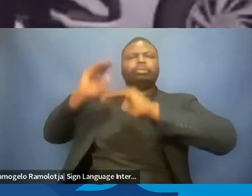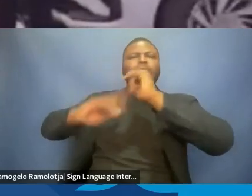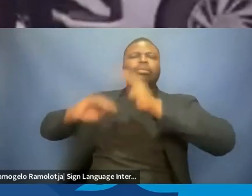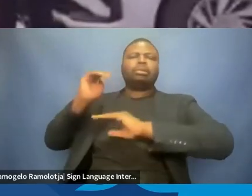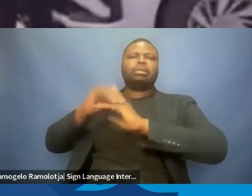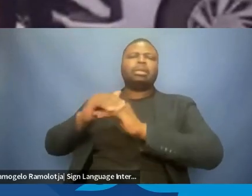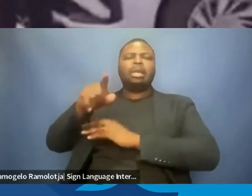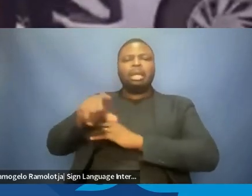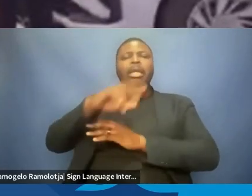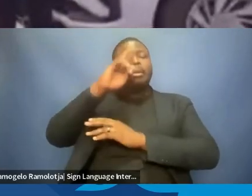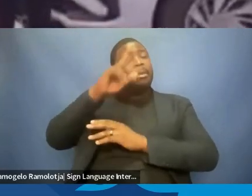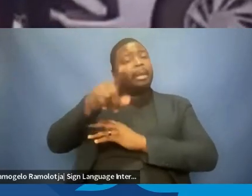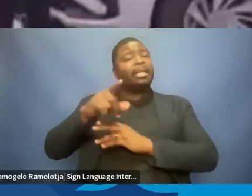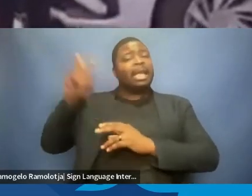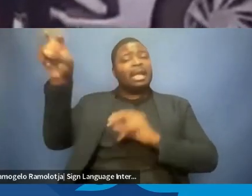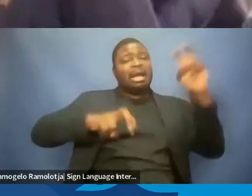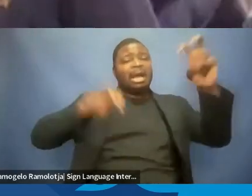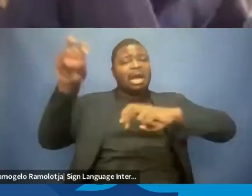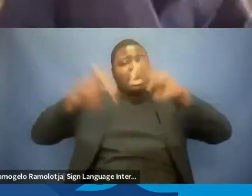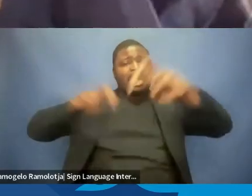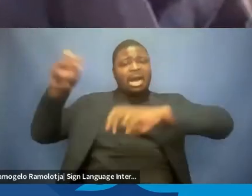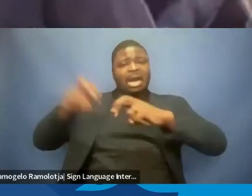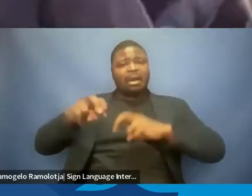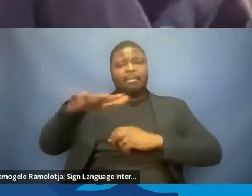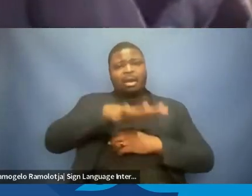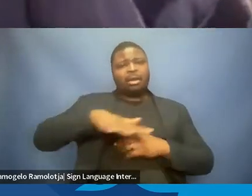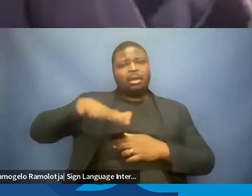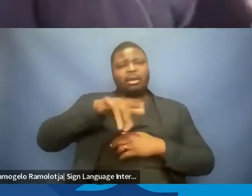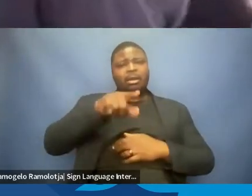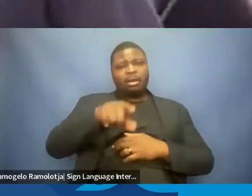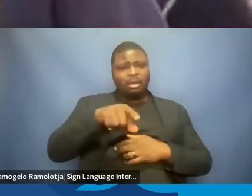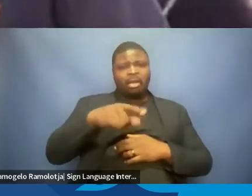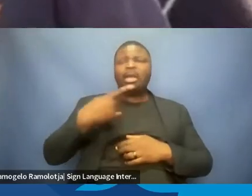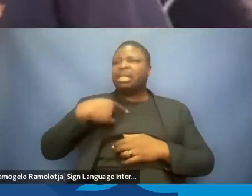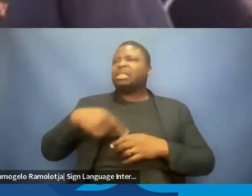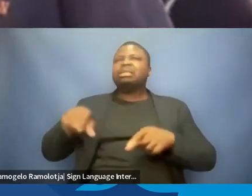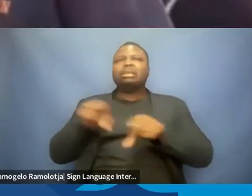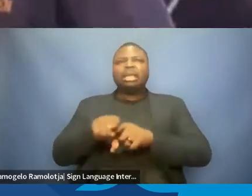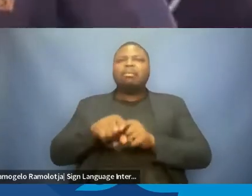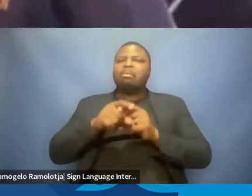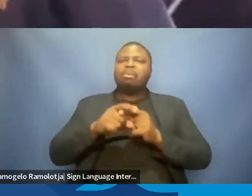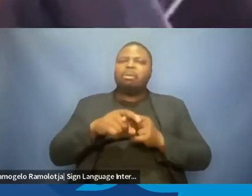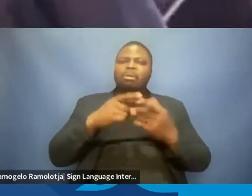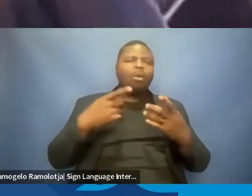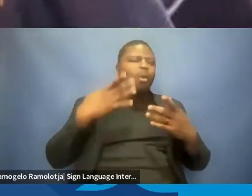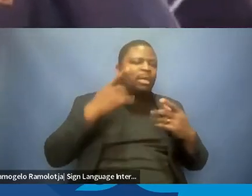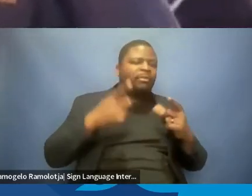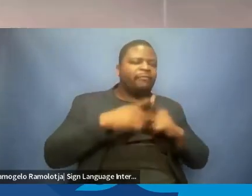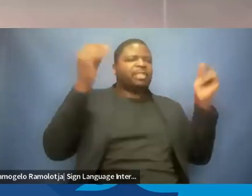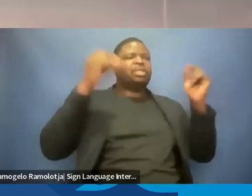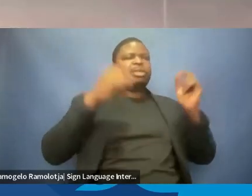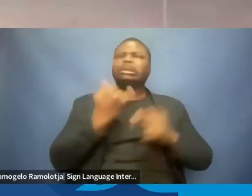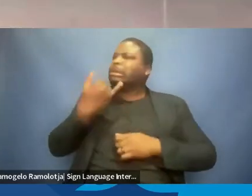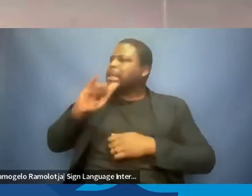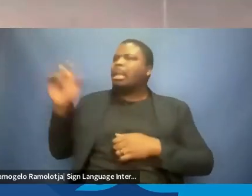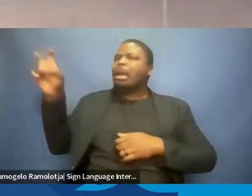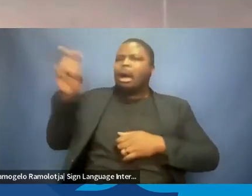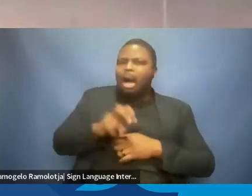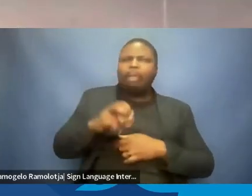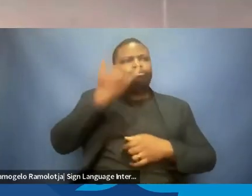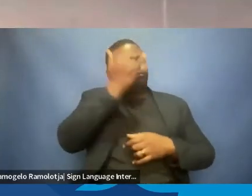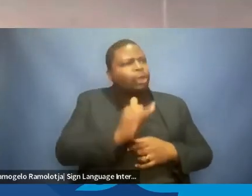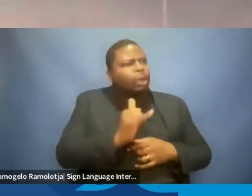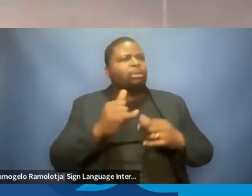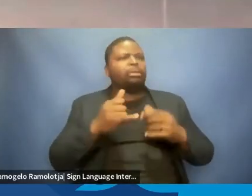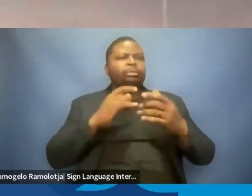come, even if they're no longer receiving our services, they come and greet us, they come and check on us. So communities need